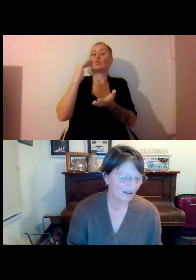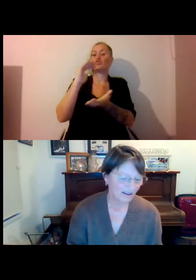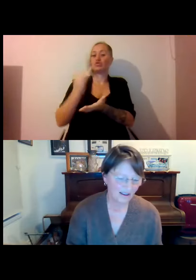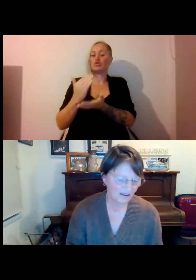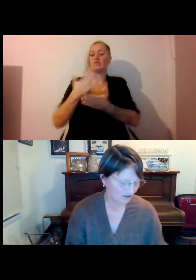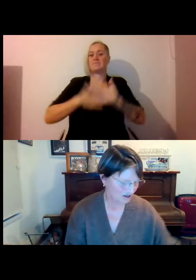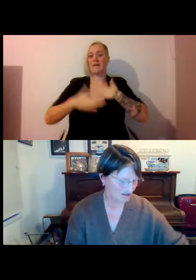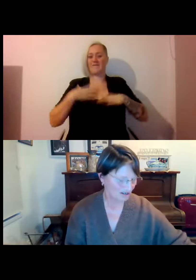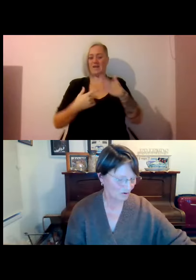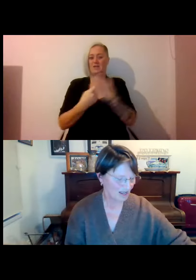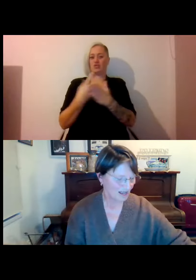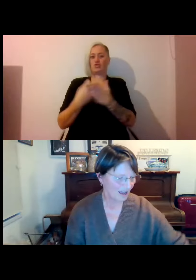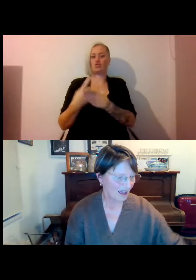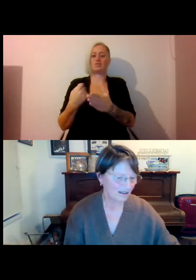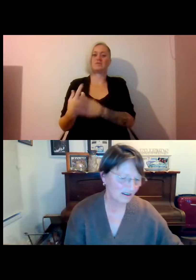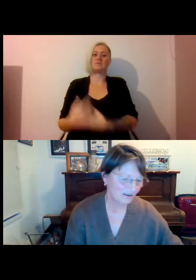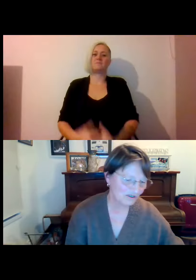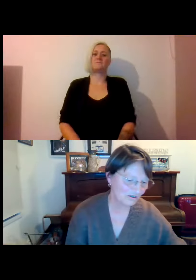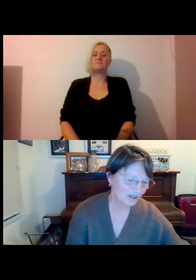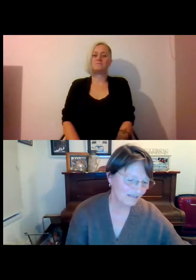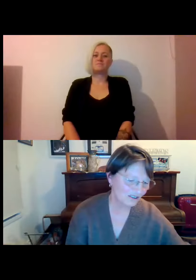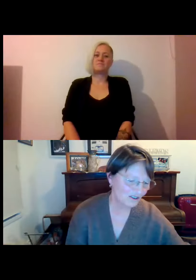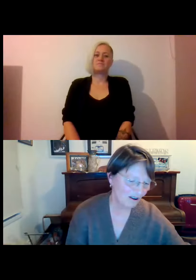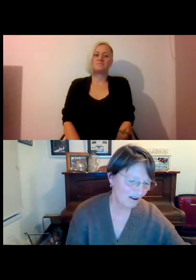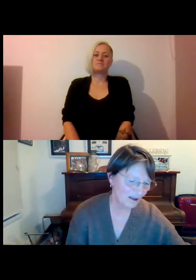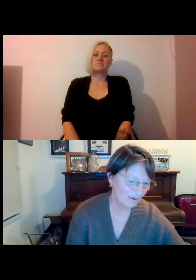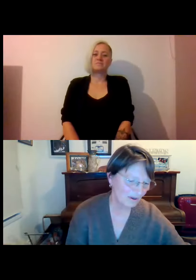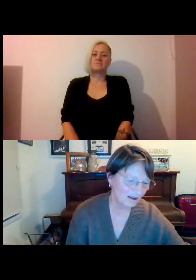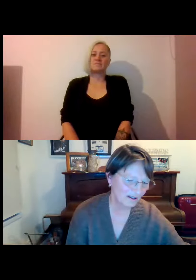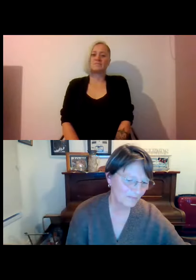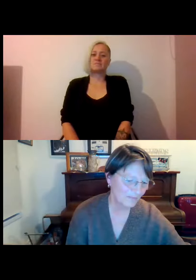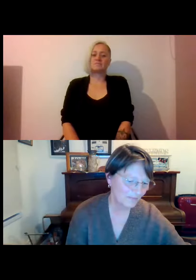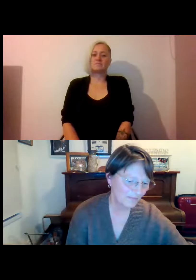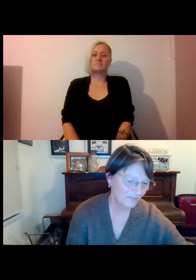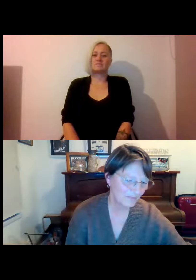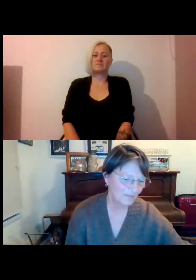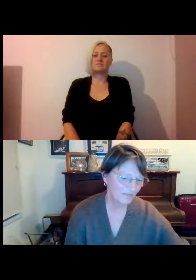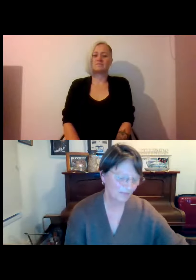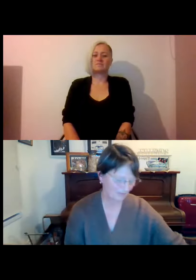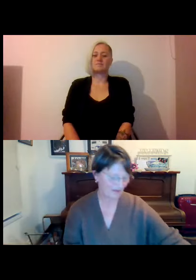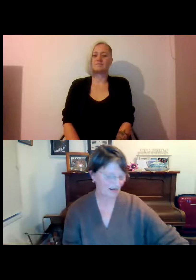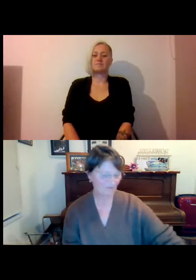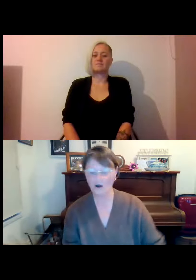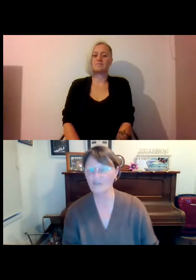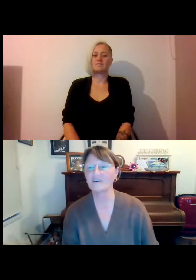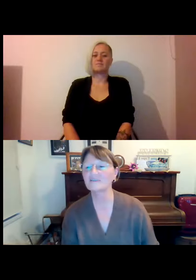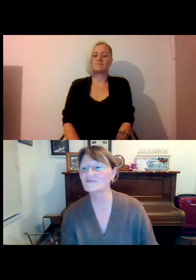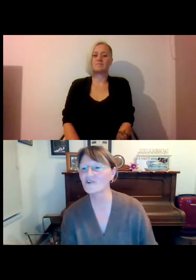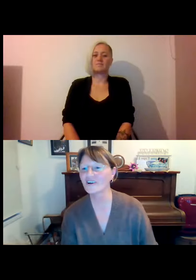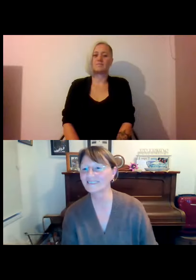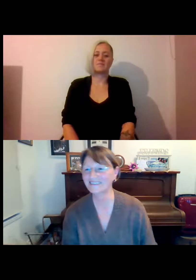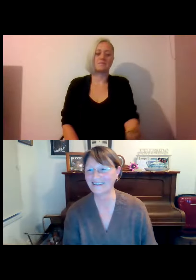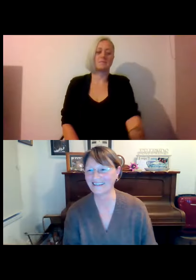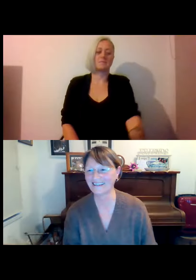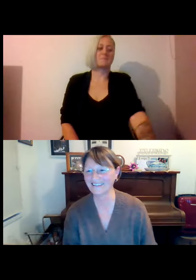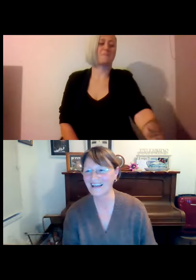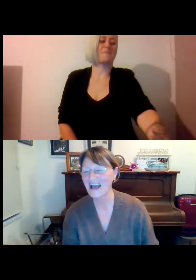So just looking at, I'm just looking at the time, and I'm over, sorry.